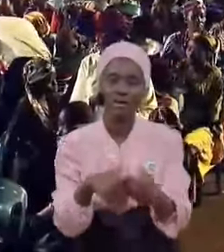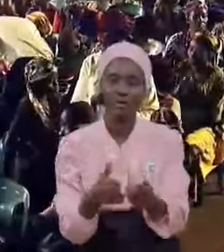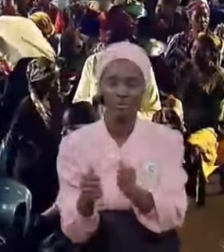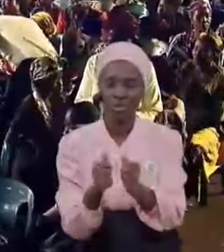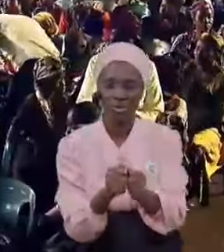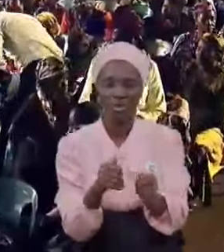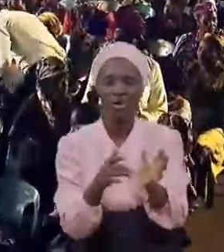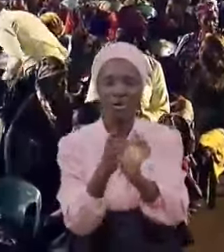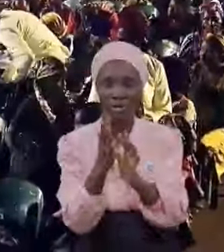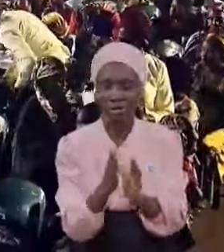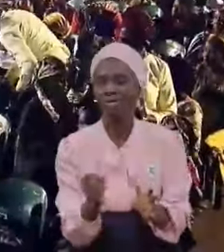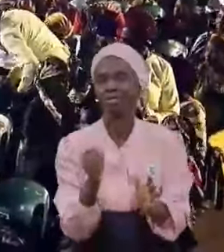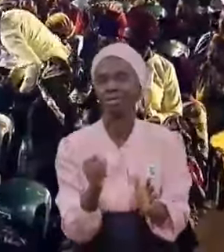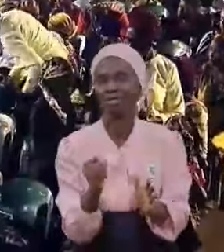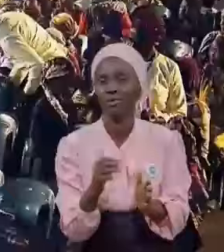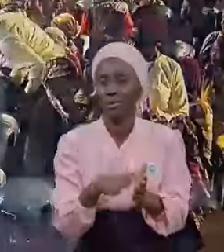Tell the Lord to help you